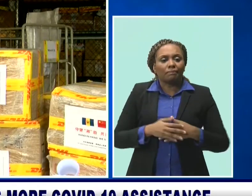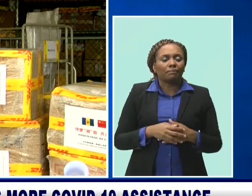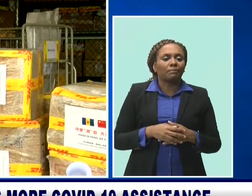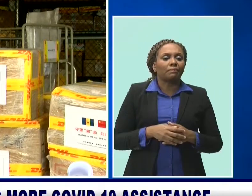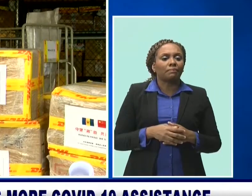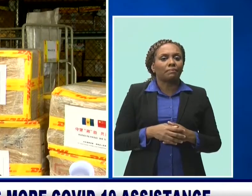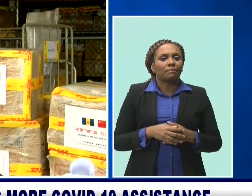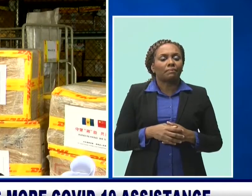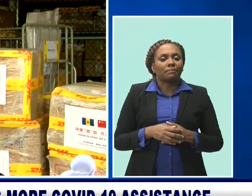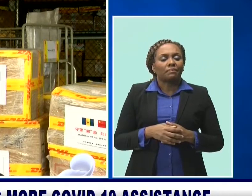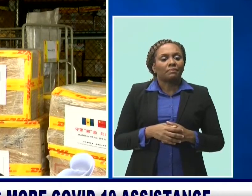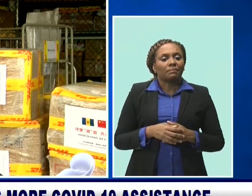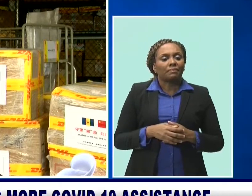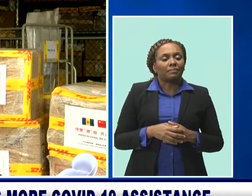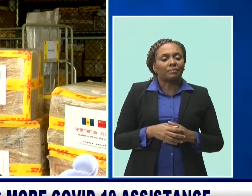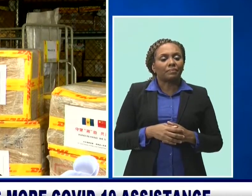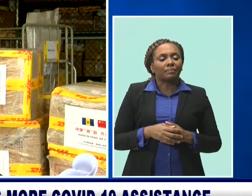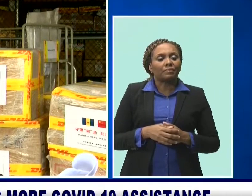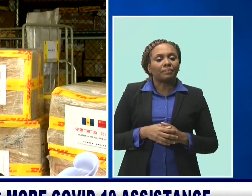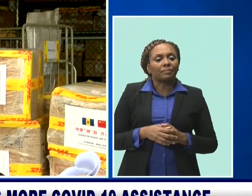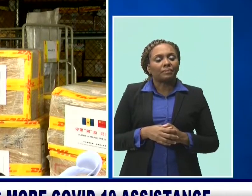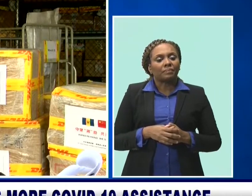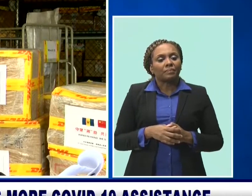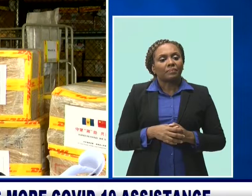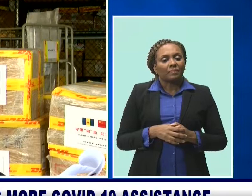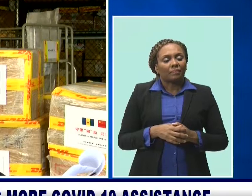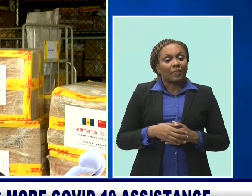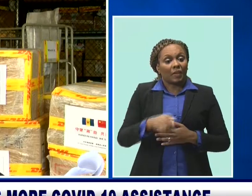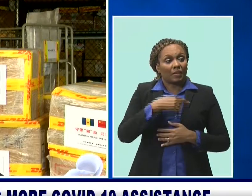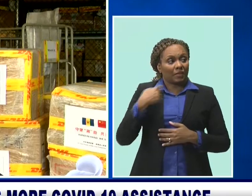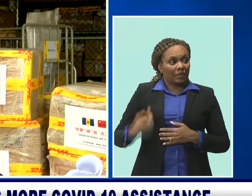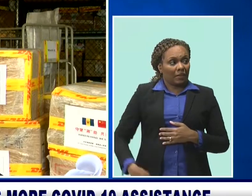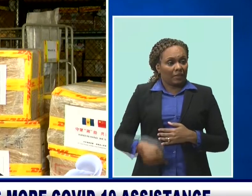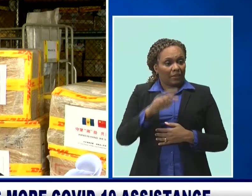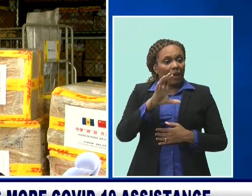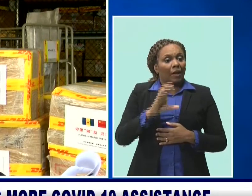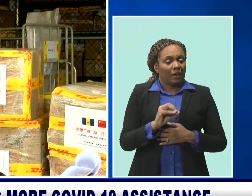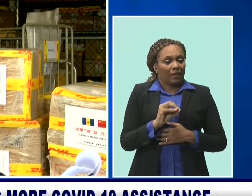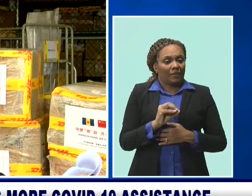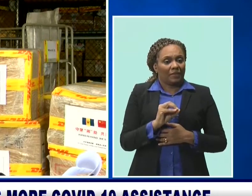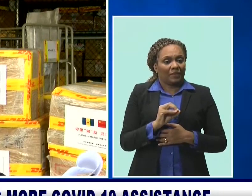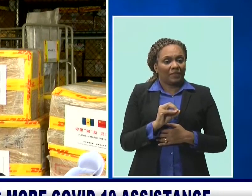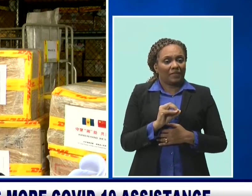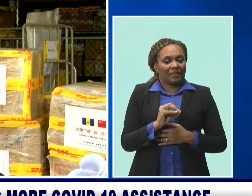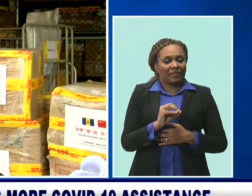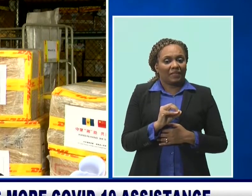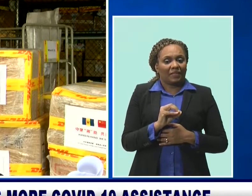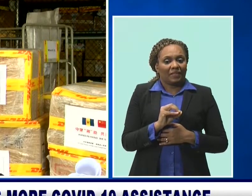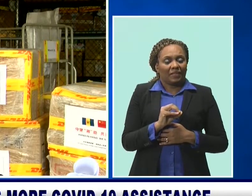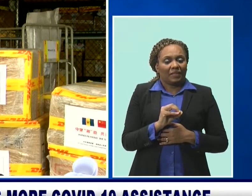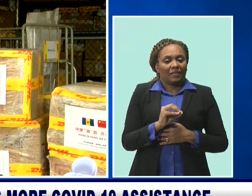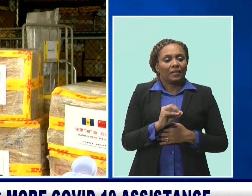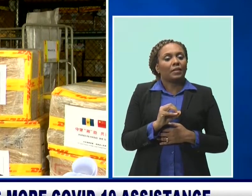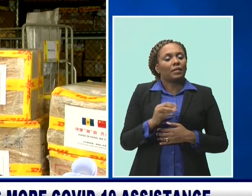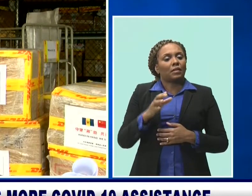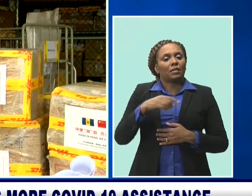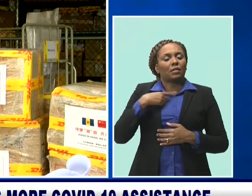already. They are donated by the Chinese company China